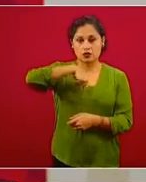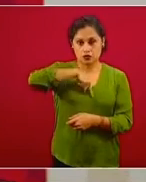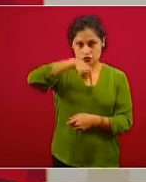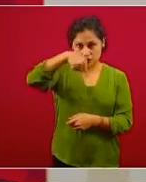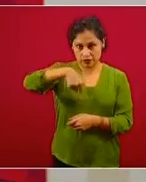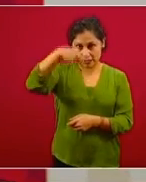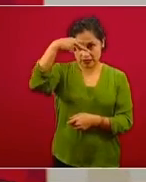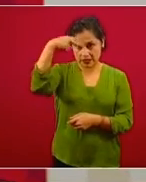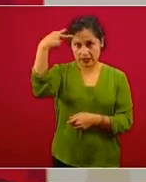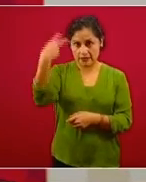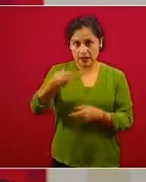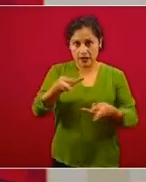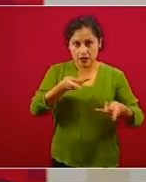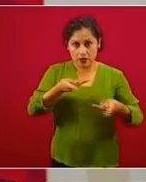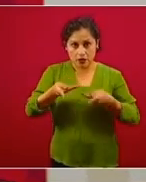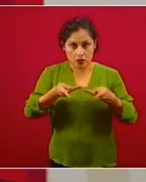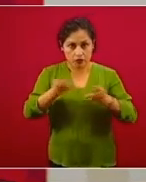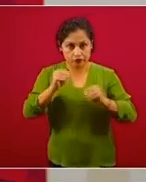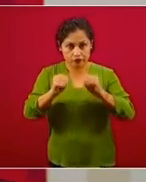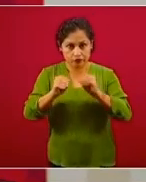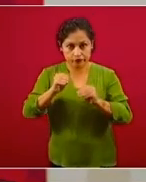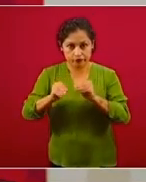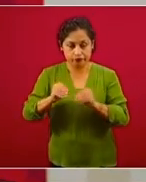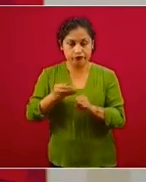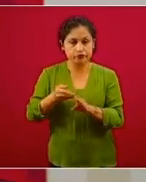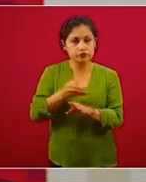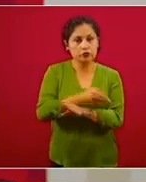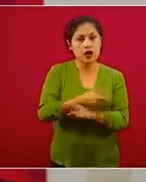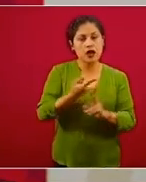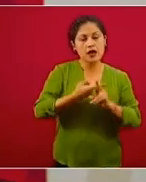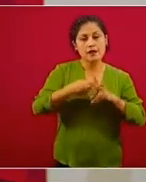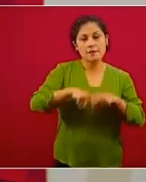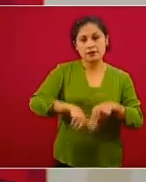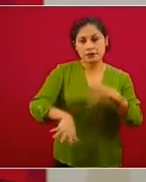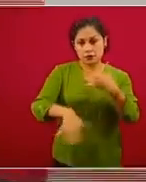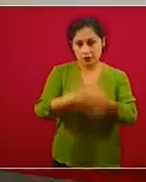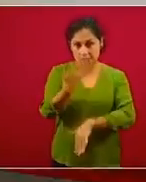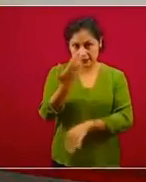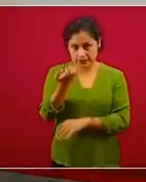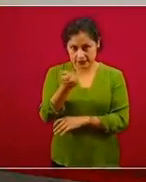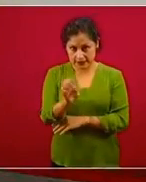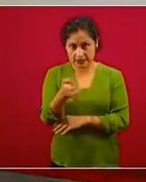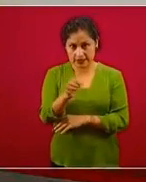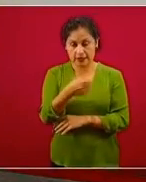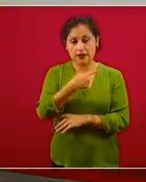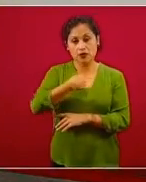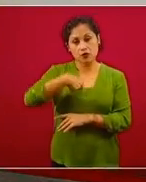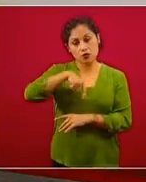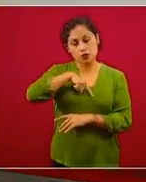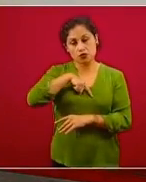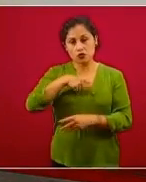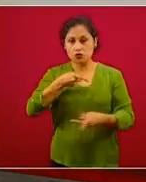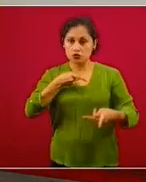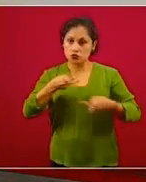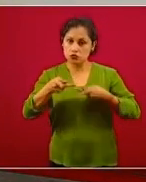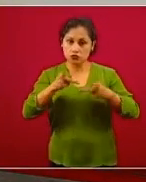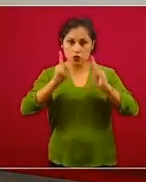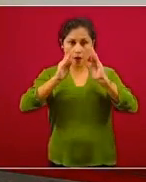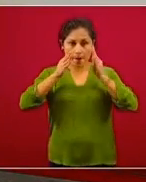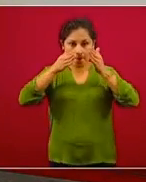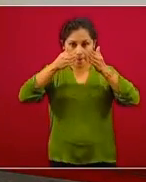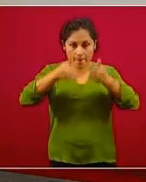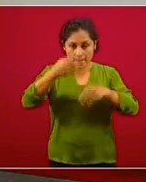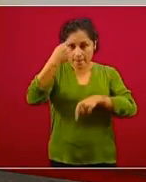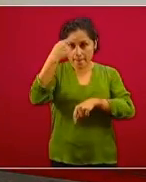During the preparation phase that in Mexico started in January the 15th, we adopted